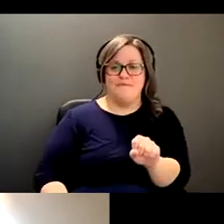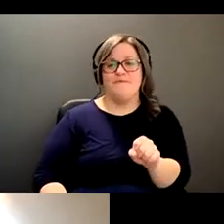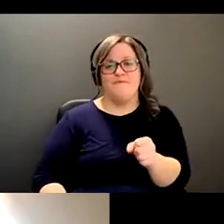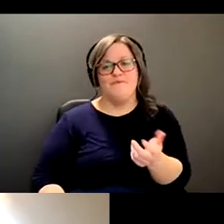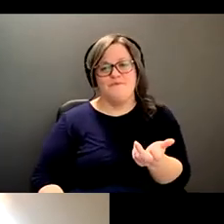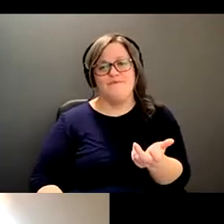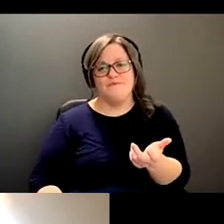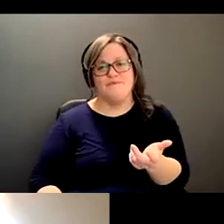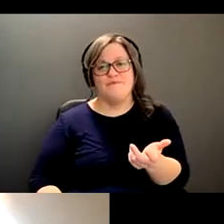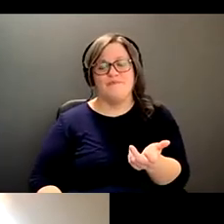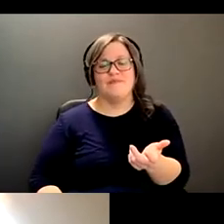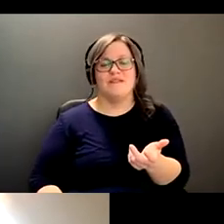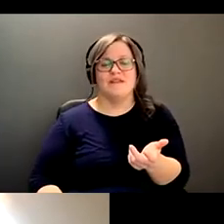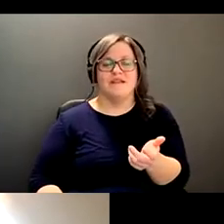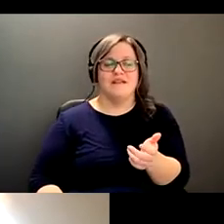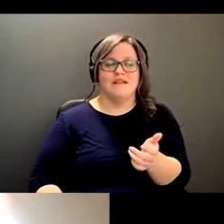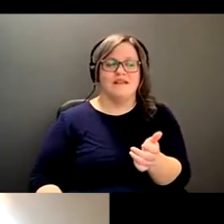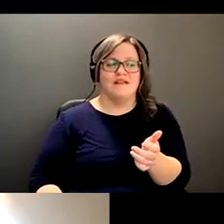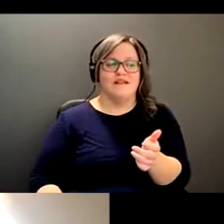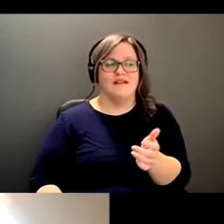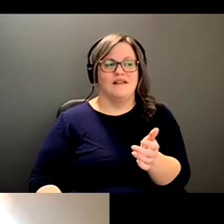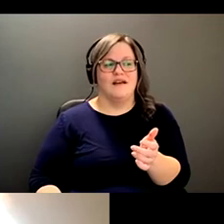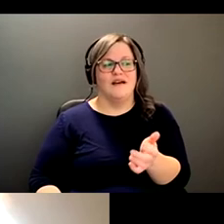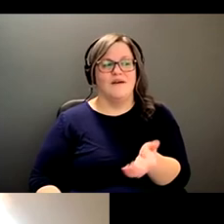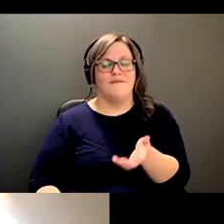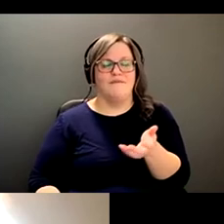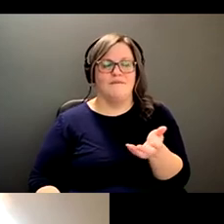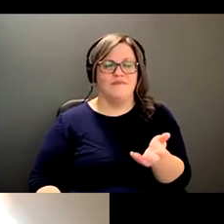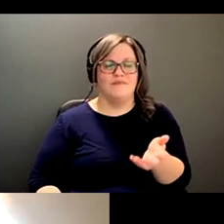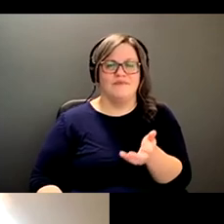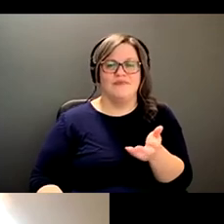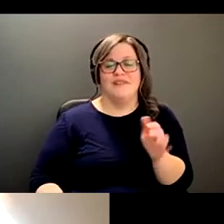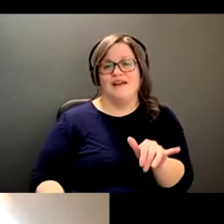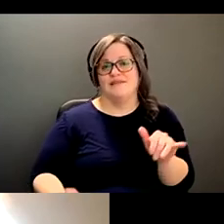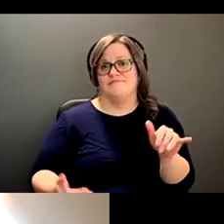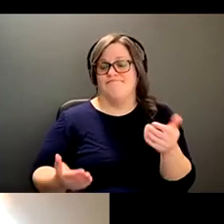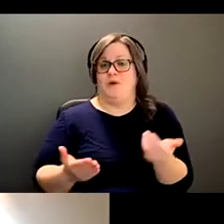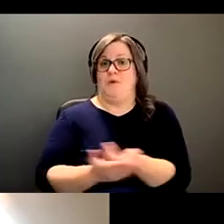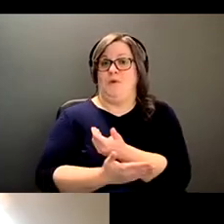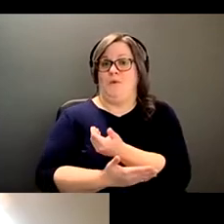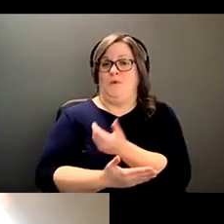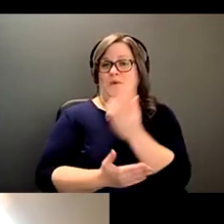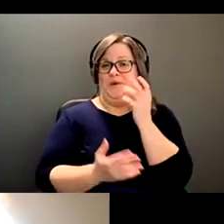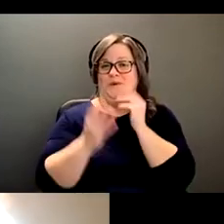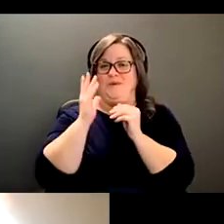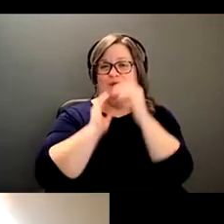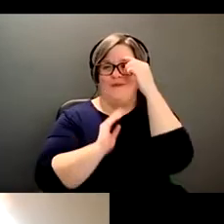that's actually a new sort of thing that I'm hearing, you know, and realizing too, that like